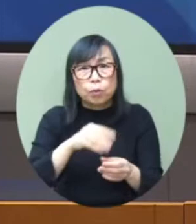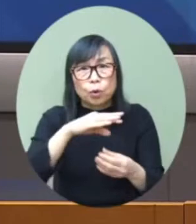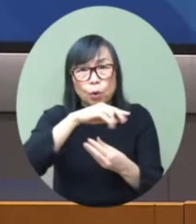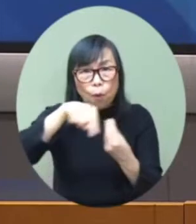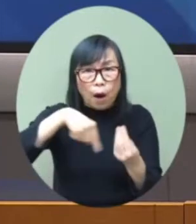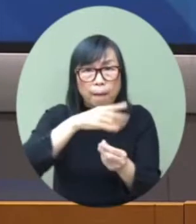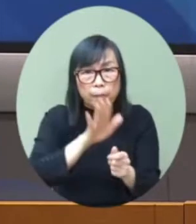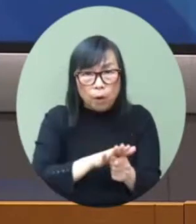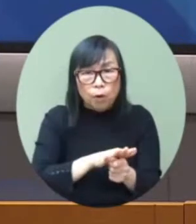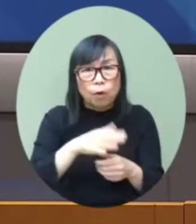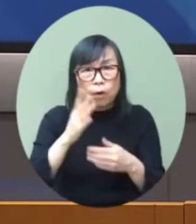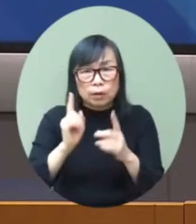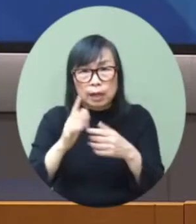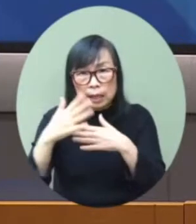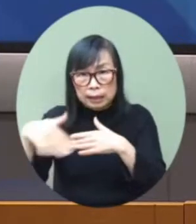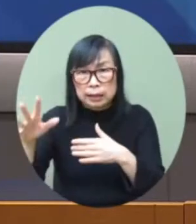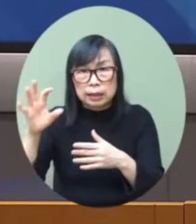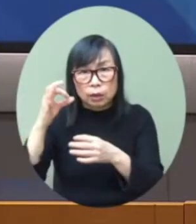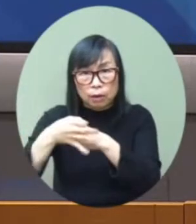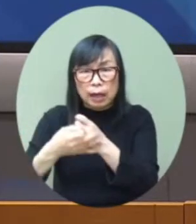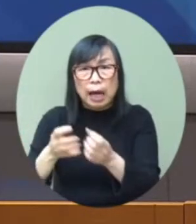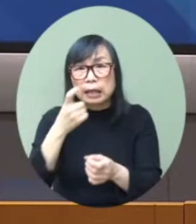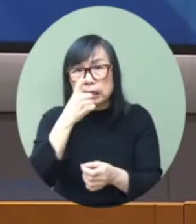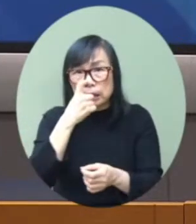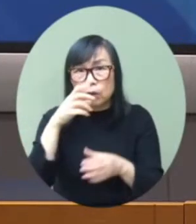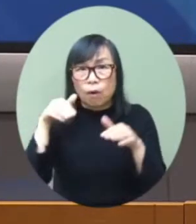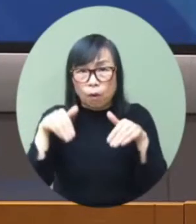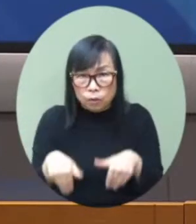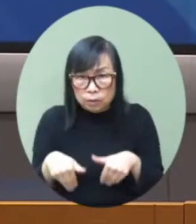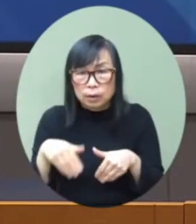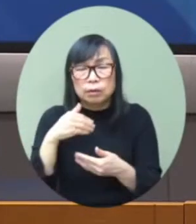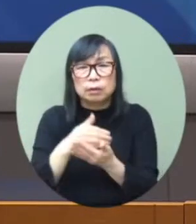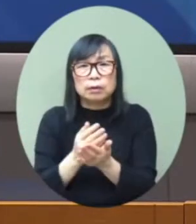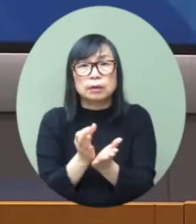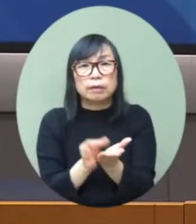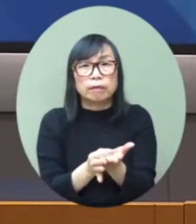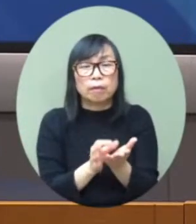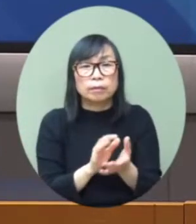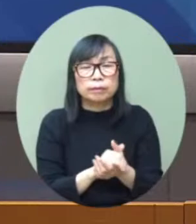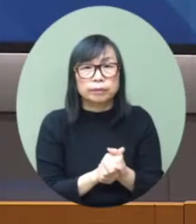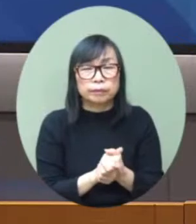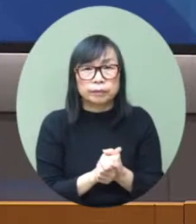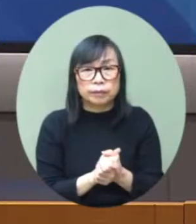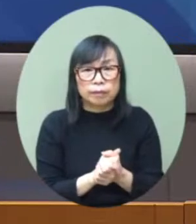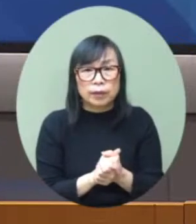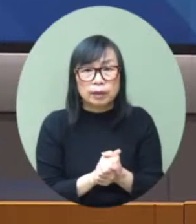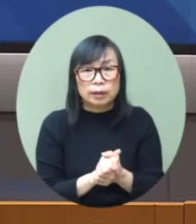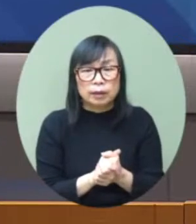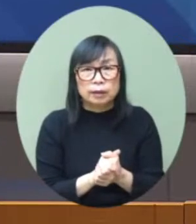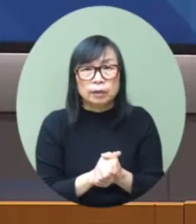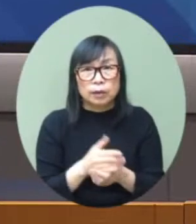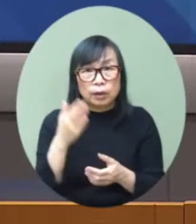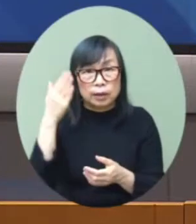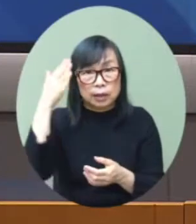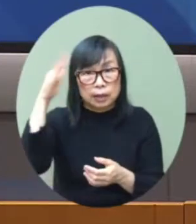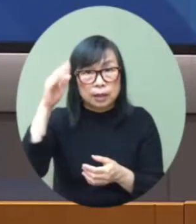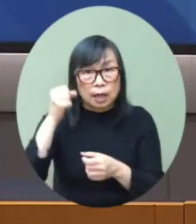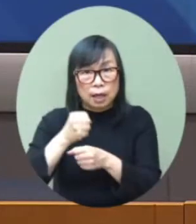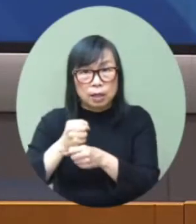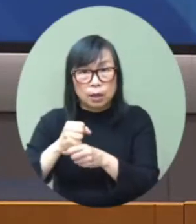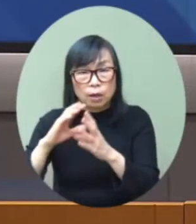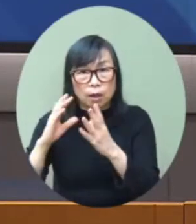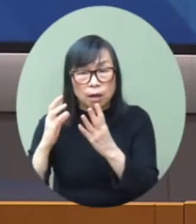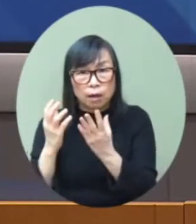is coffins produced locally. They are environmentally friendly coffins, as well as those that come from other